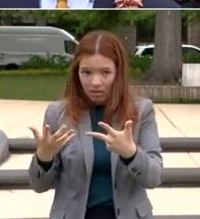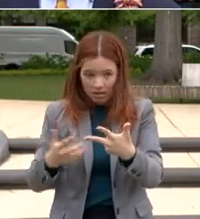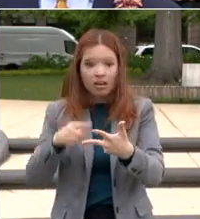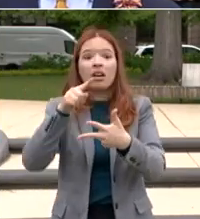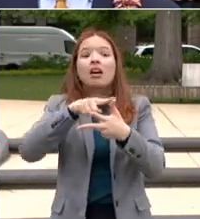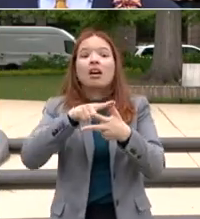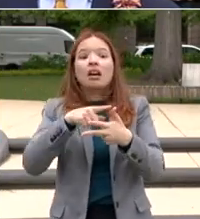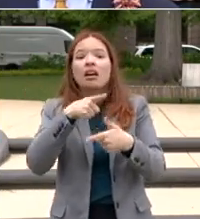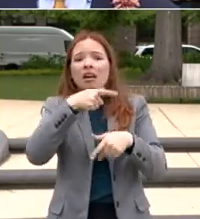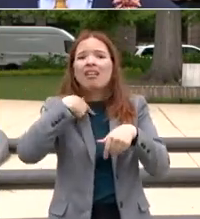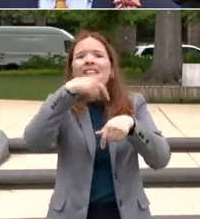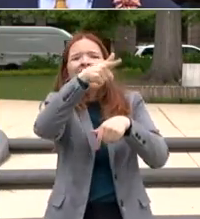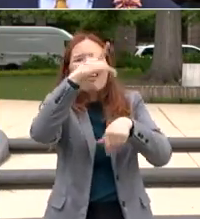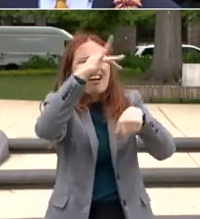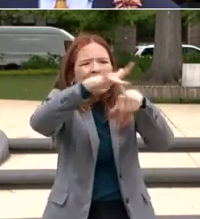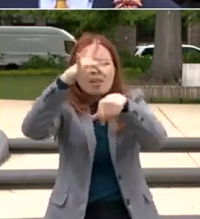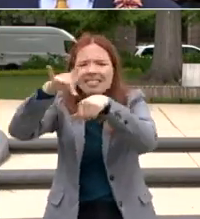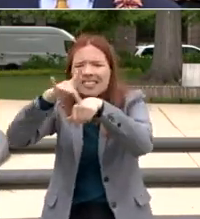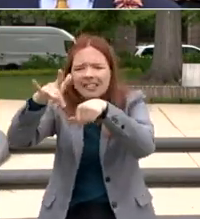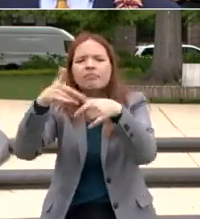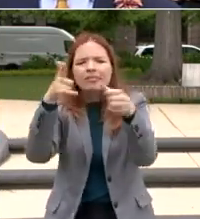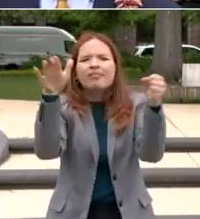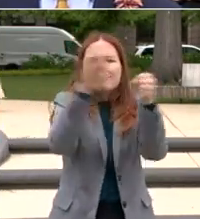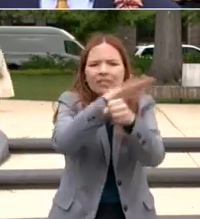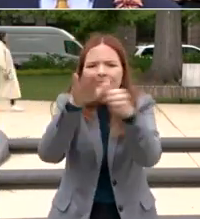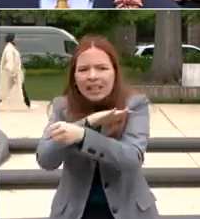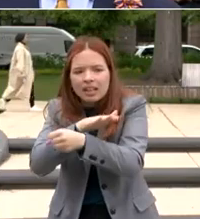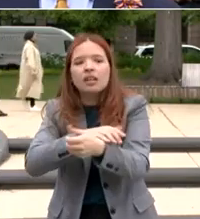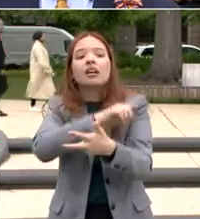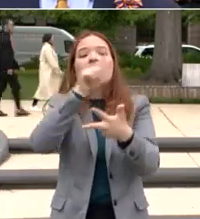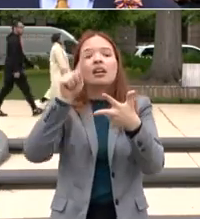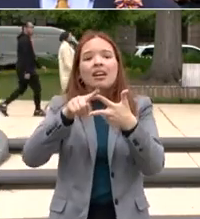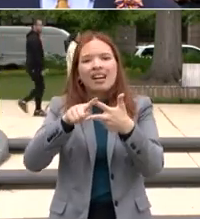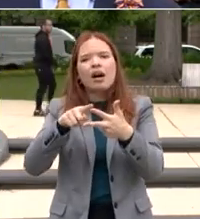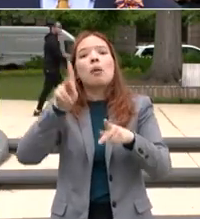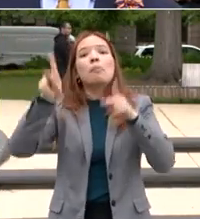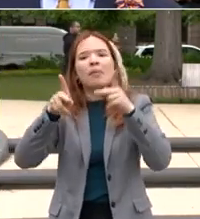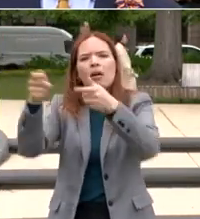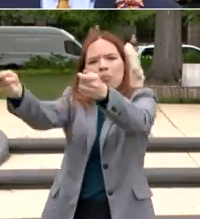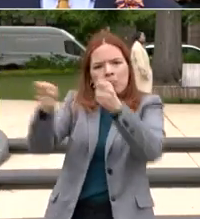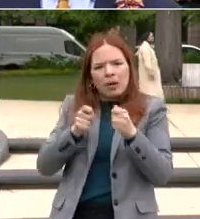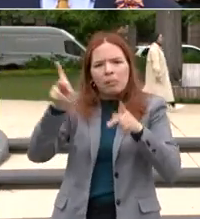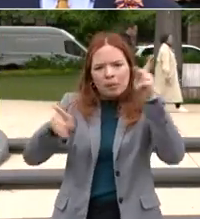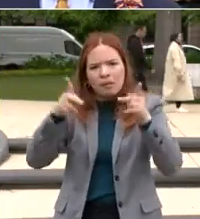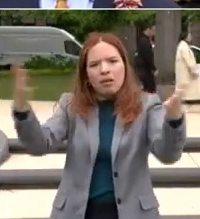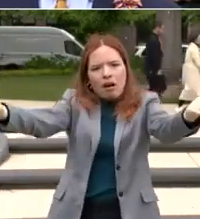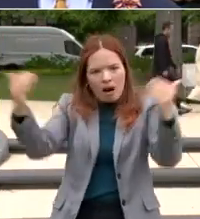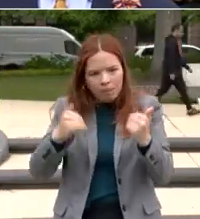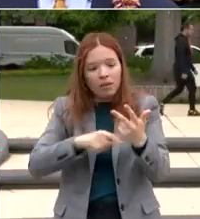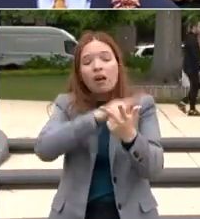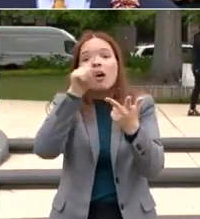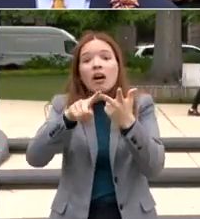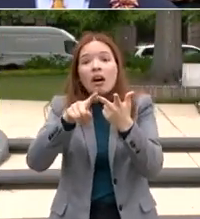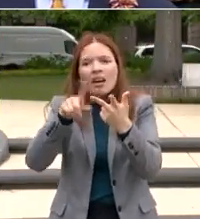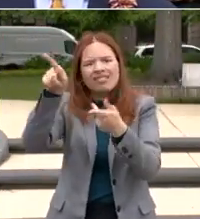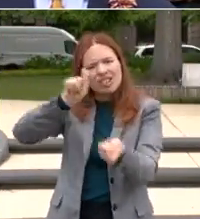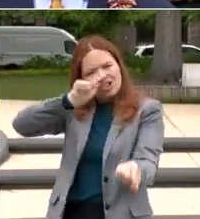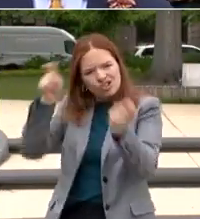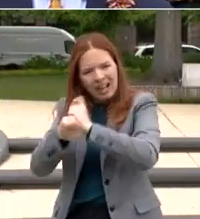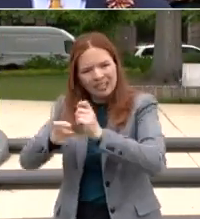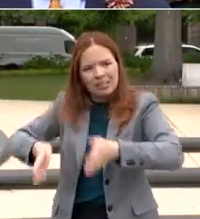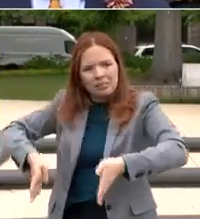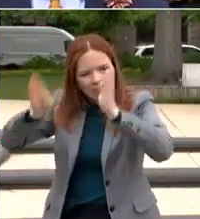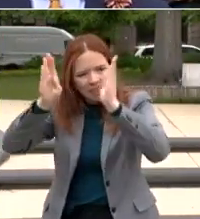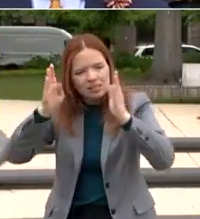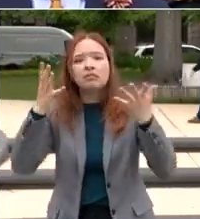and bringing people back to the downtown. And even though we're talking a lot about our downtown,